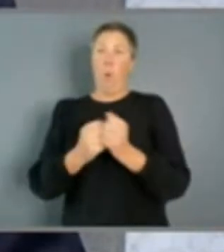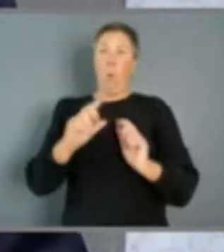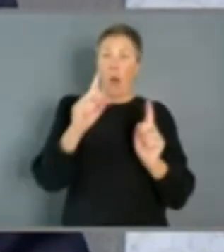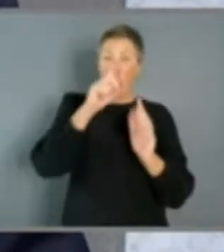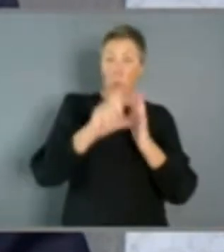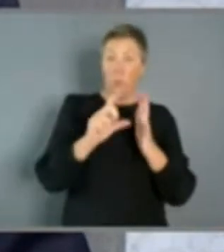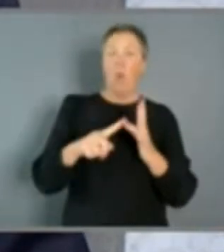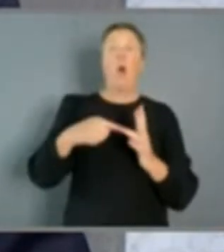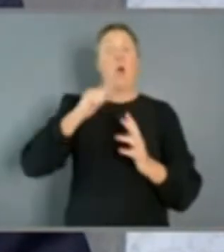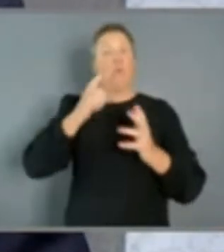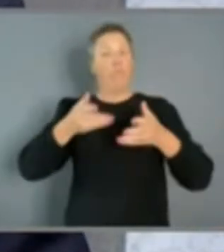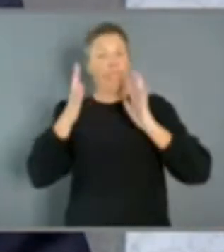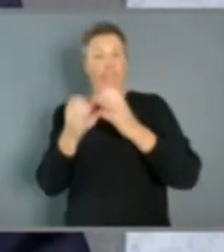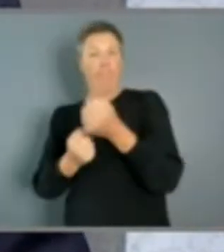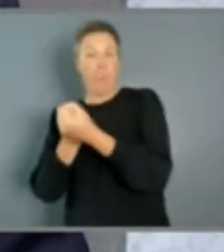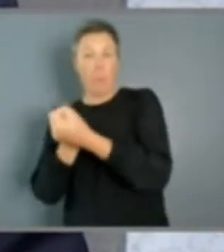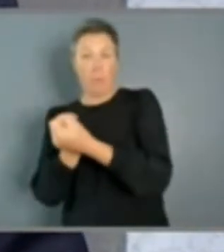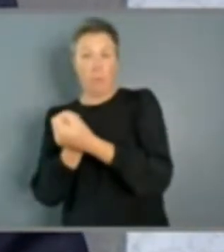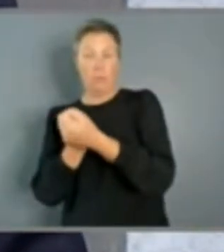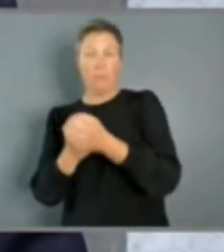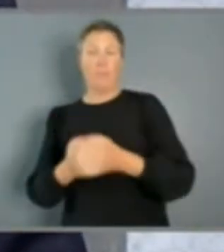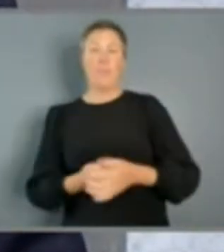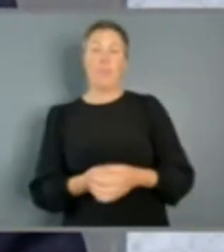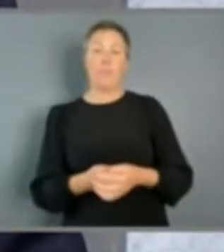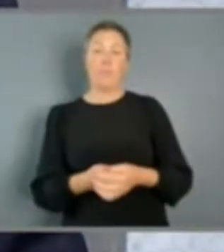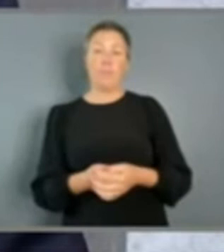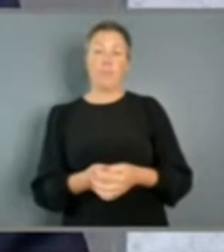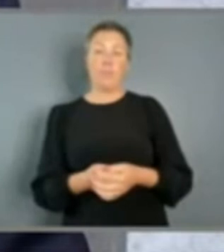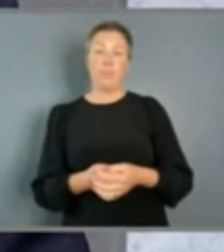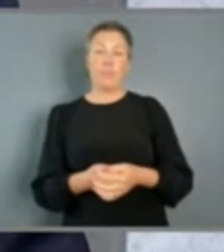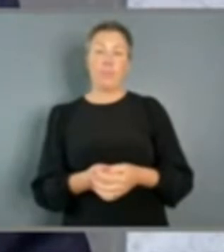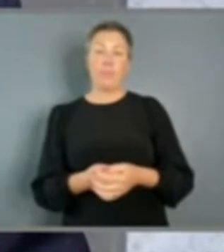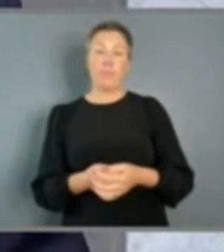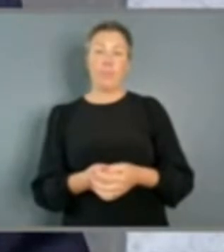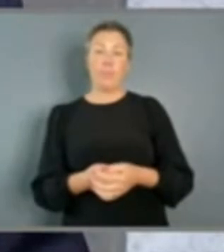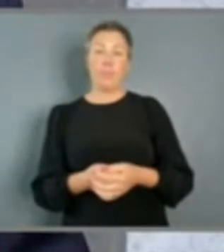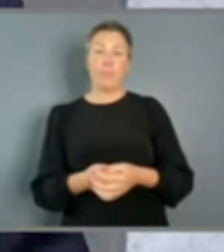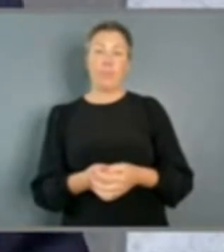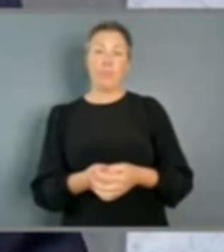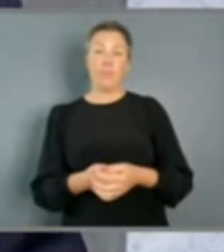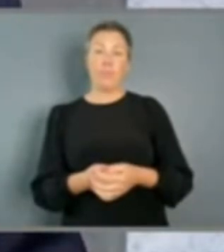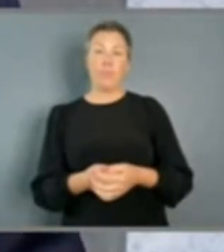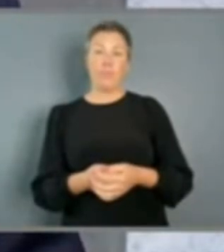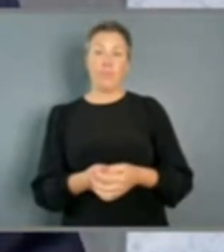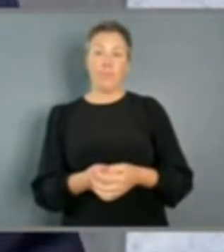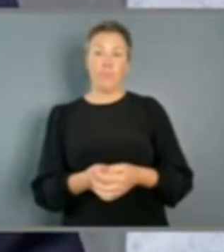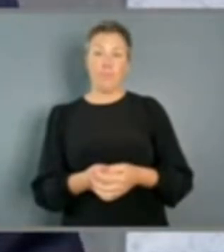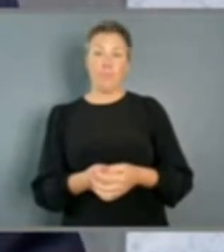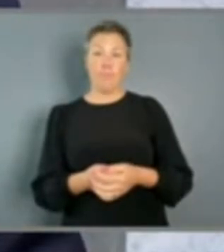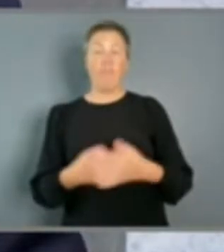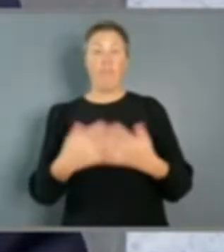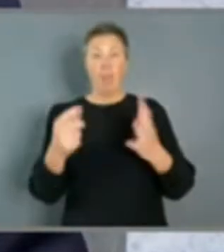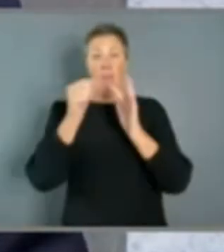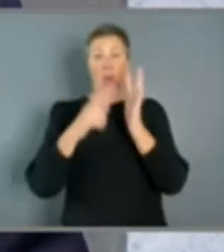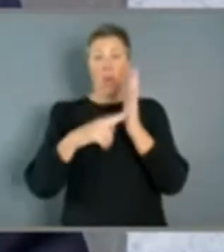can. Now, it is also true that the escalation of issues with the virus in Papua New